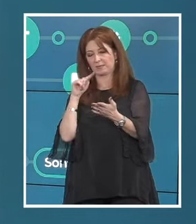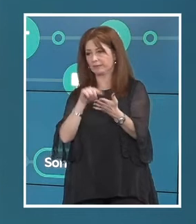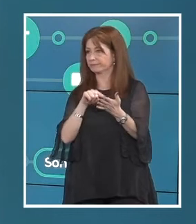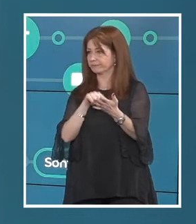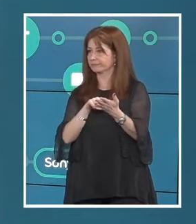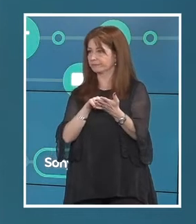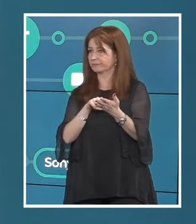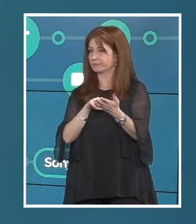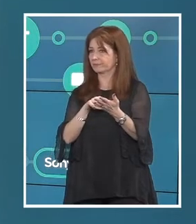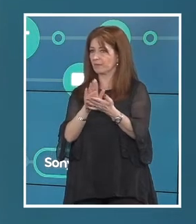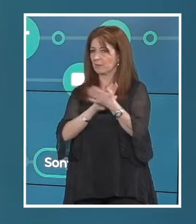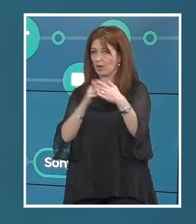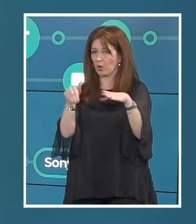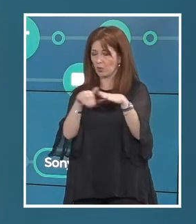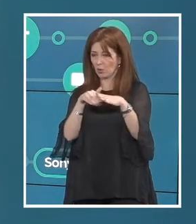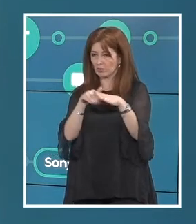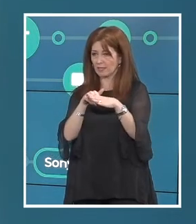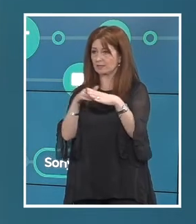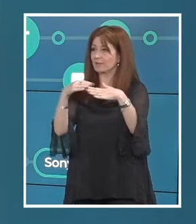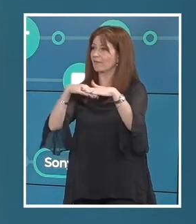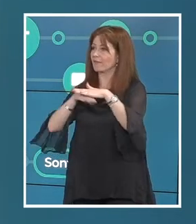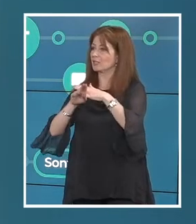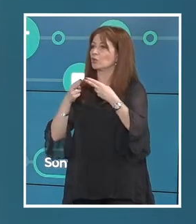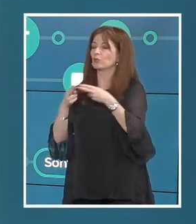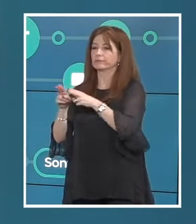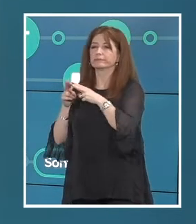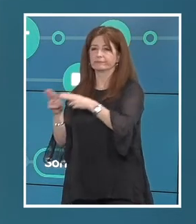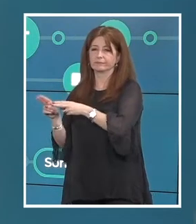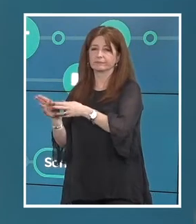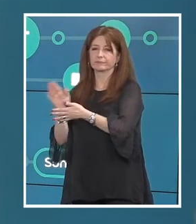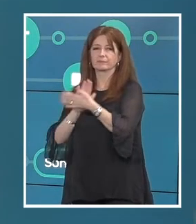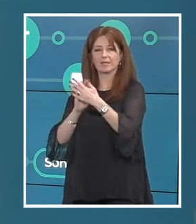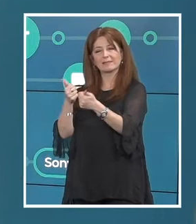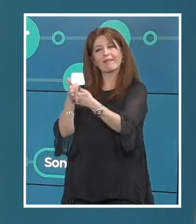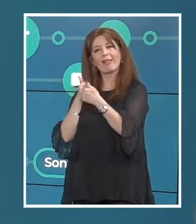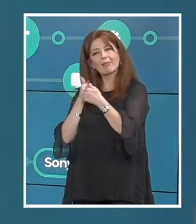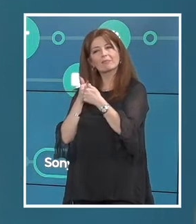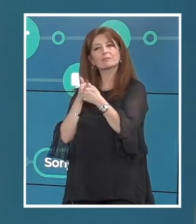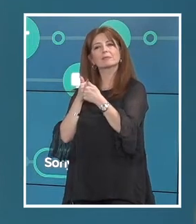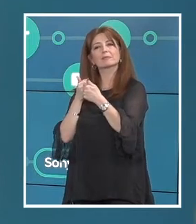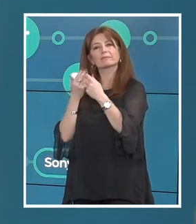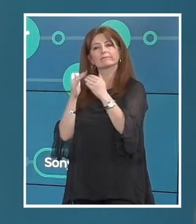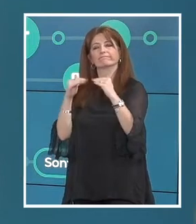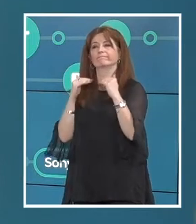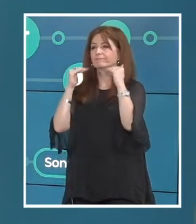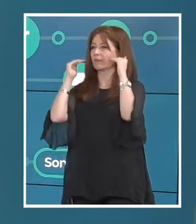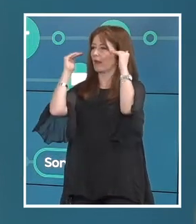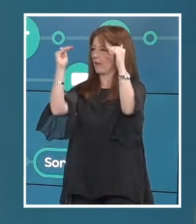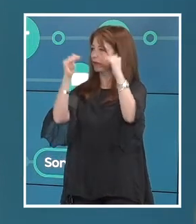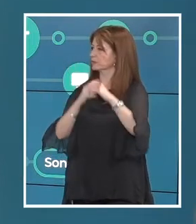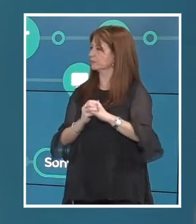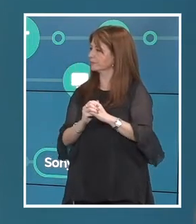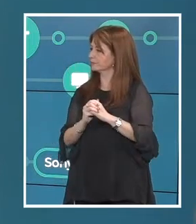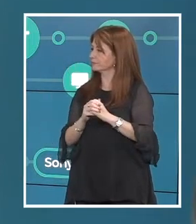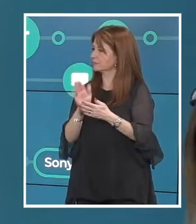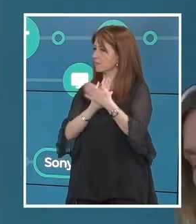content, on our internal channels. And this has just kind of helped raise a consistent bar for what